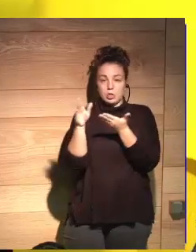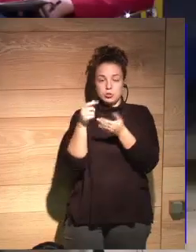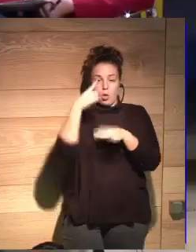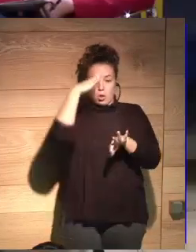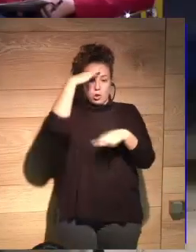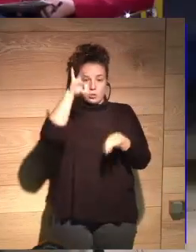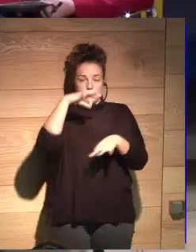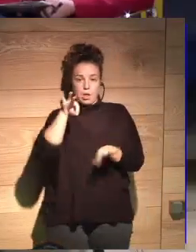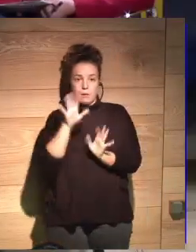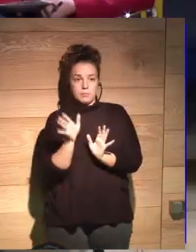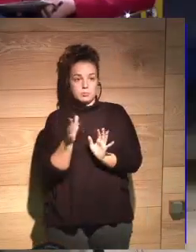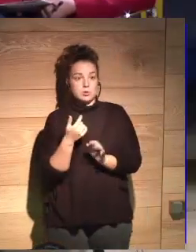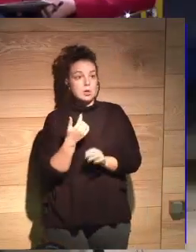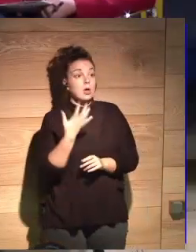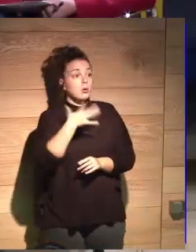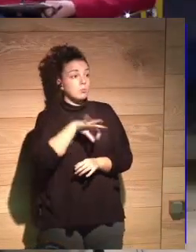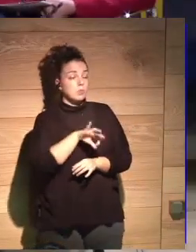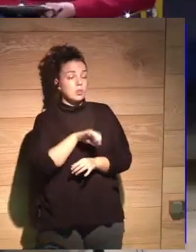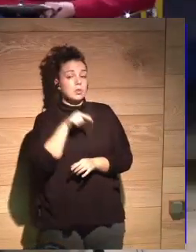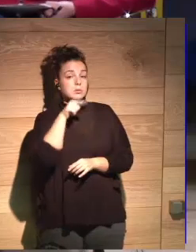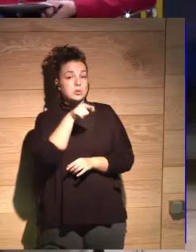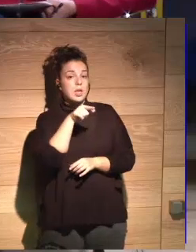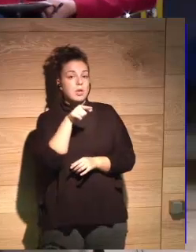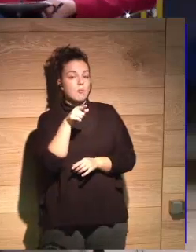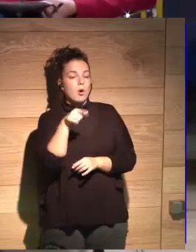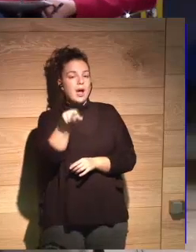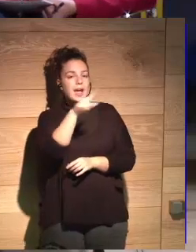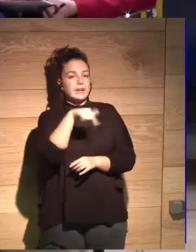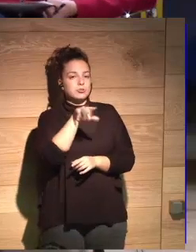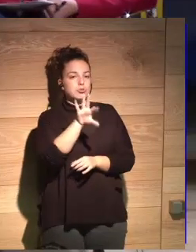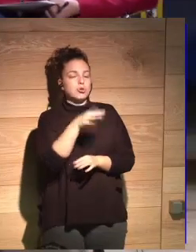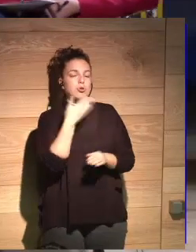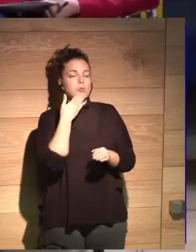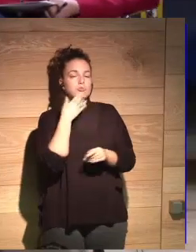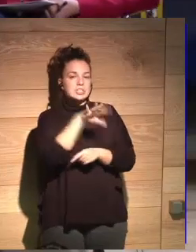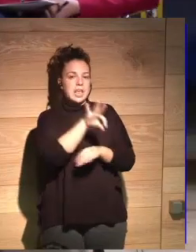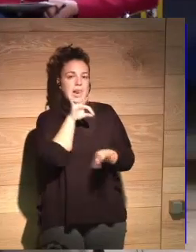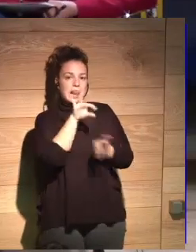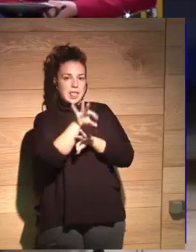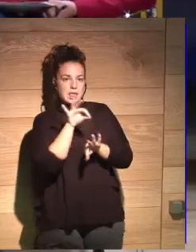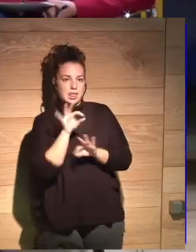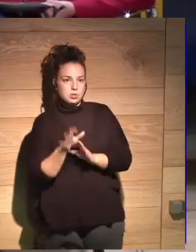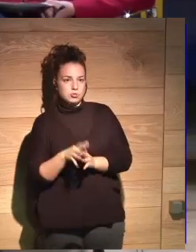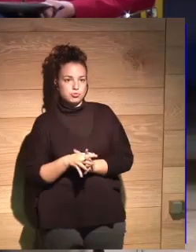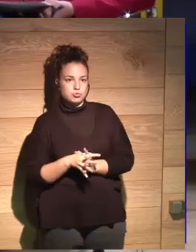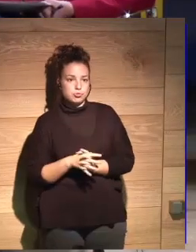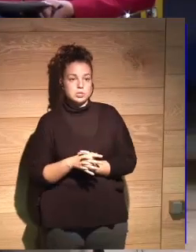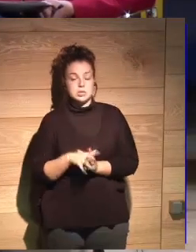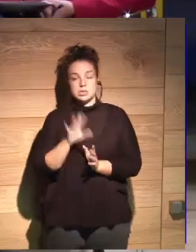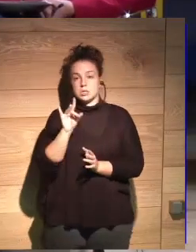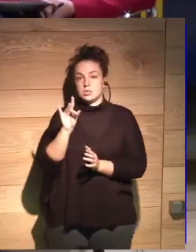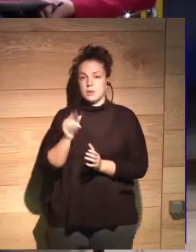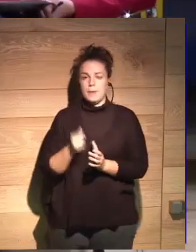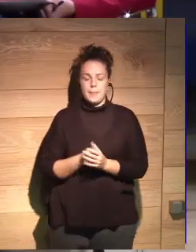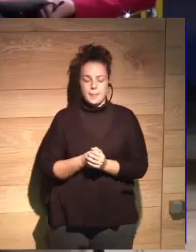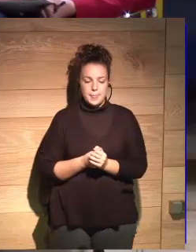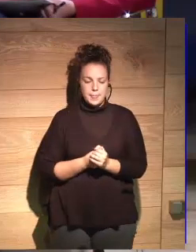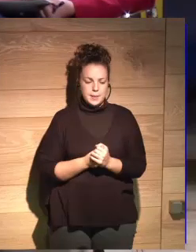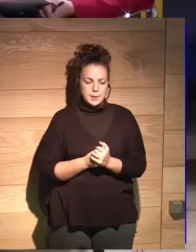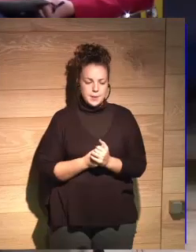about anything because we will not. So maybe everybody knows that they are going to be the chosen ones. Okay, Anders. There